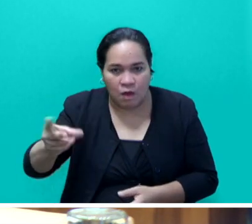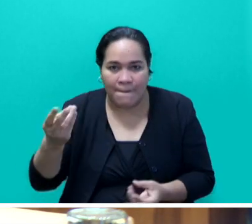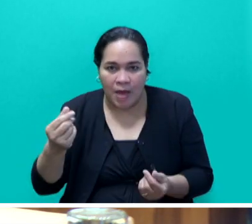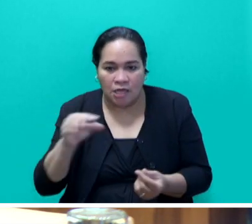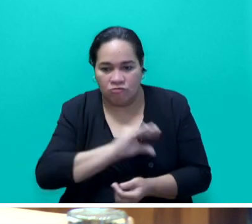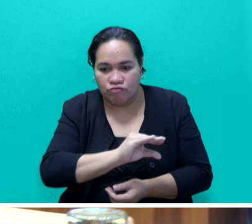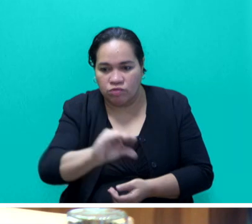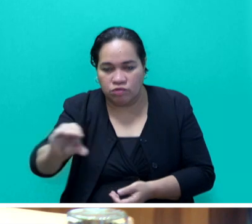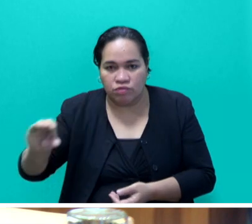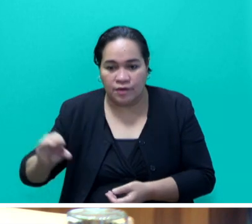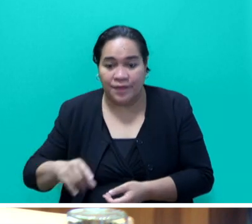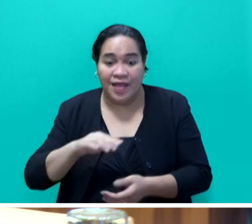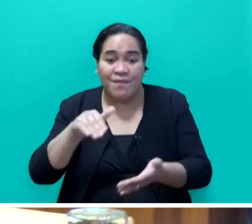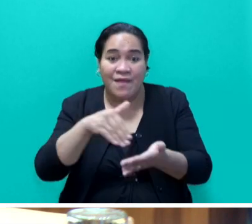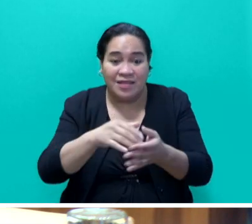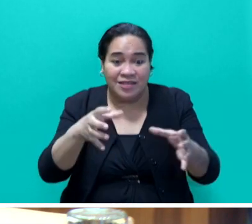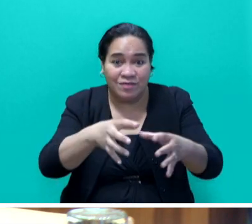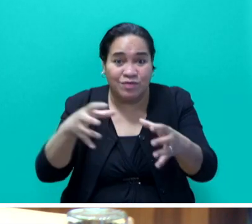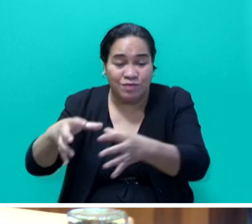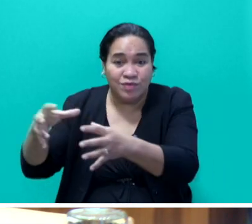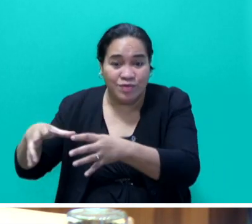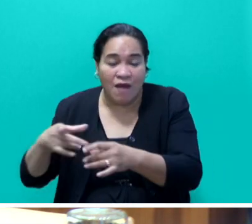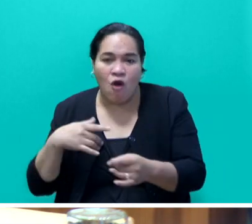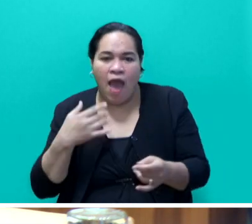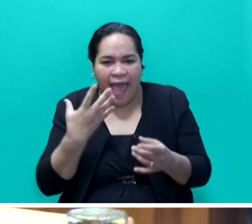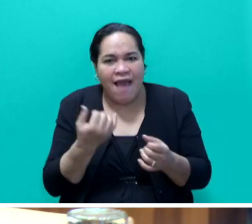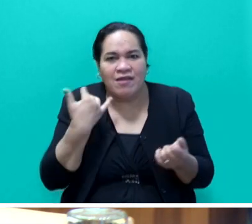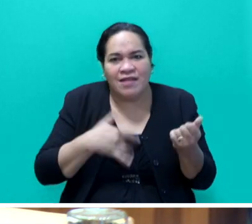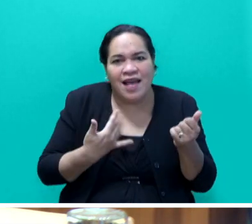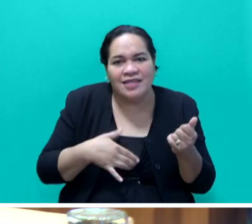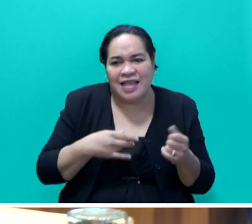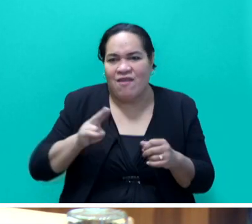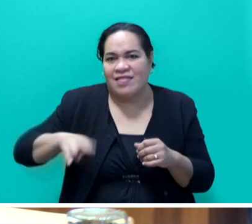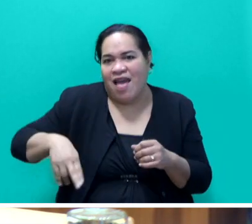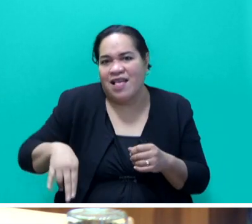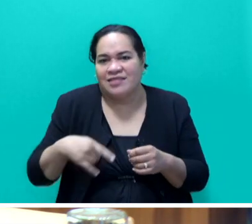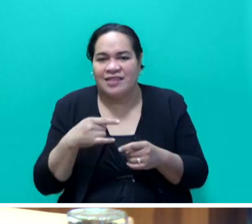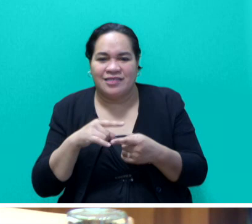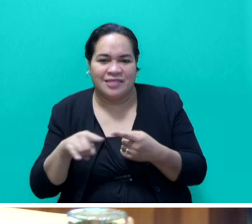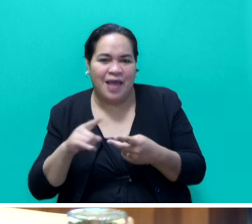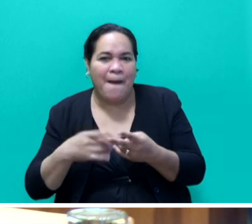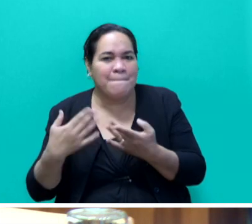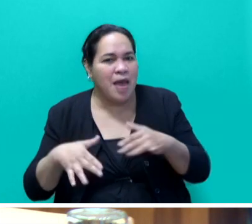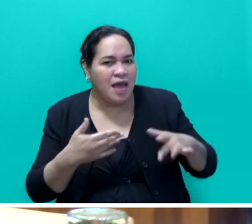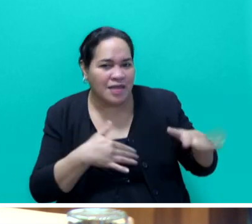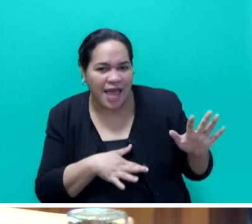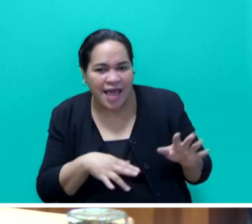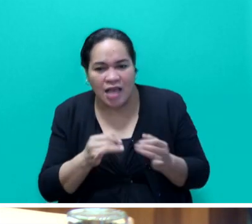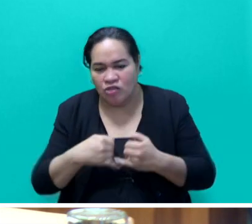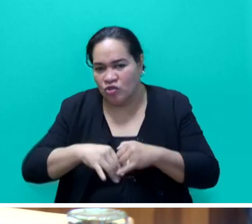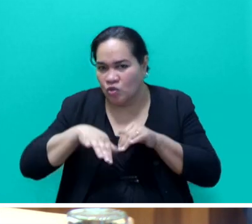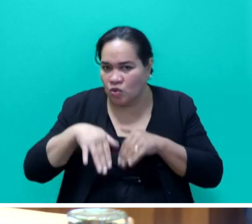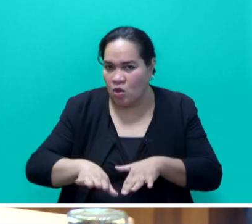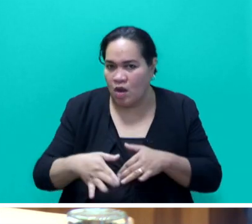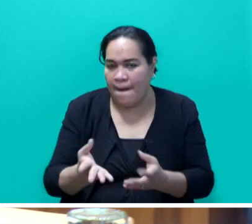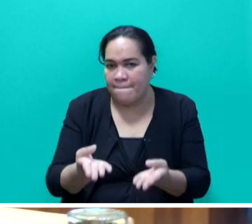Mr. Speaker, sir, the centers offer classes in musical instruments, classical dances, creative arts, meke, island dance, sewing,